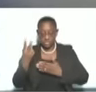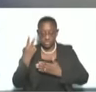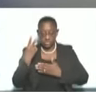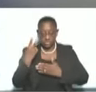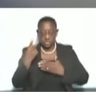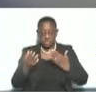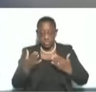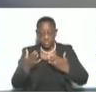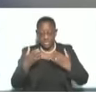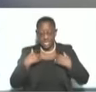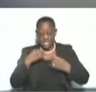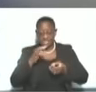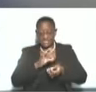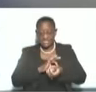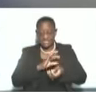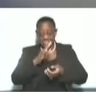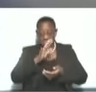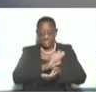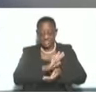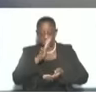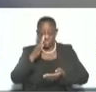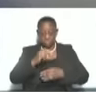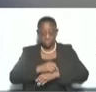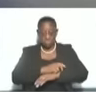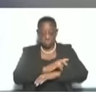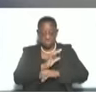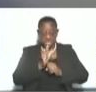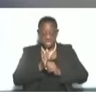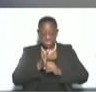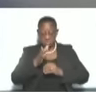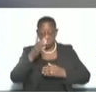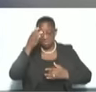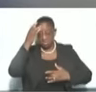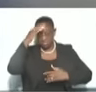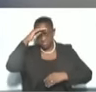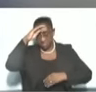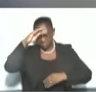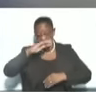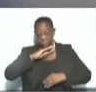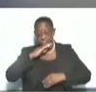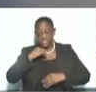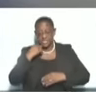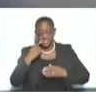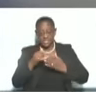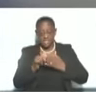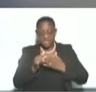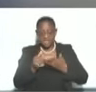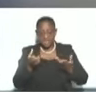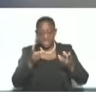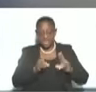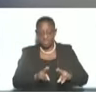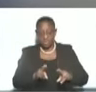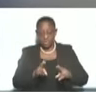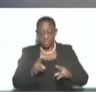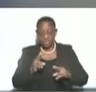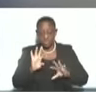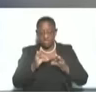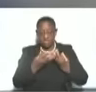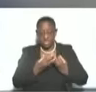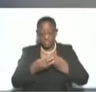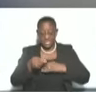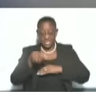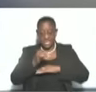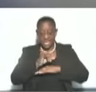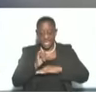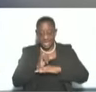had dengue fever or possibly COVID-19. 7S News was informed of an outbreak at the Family Island School and later contacted